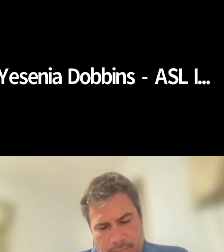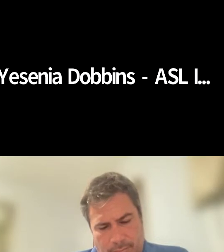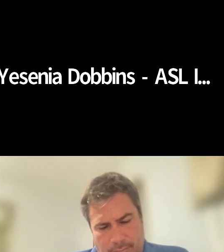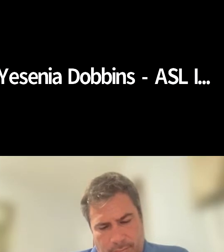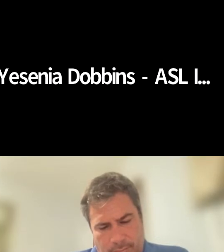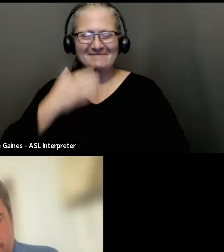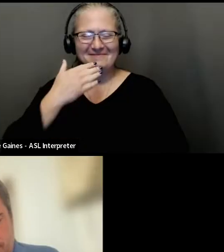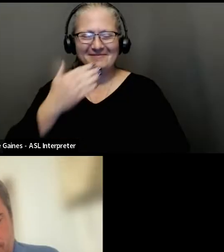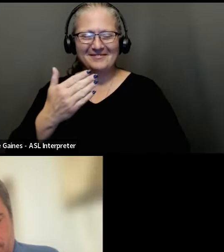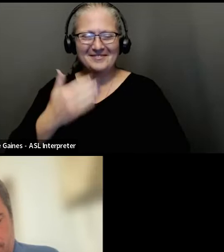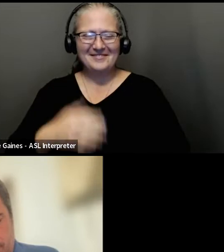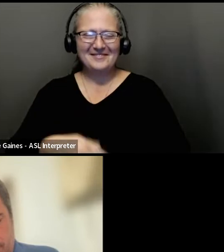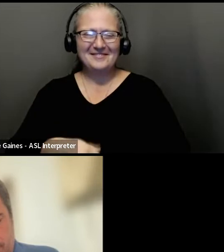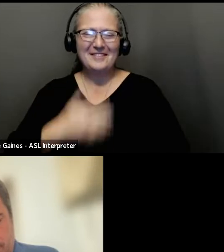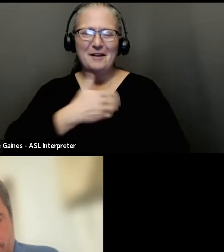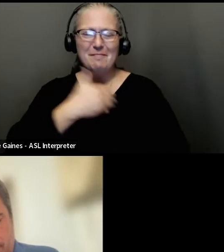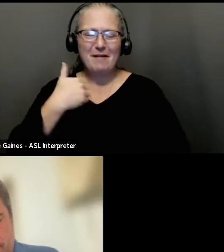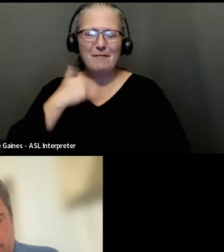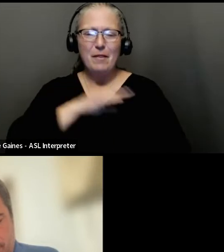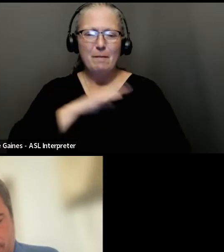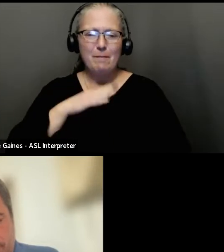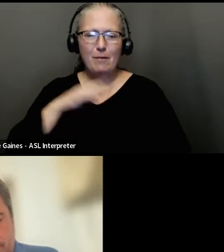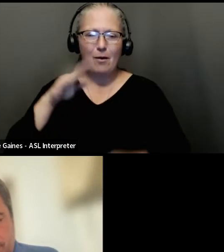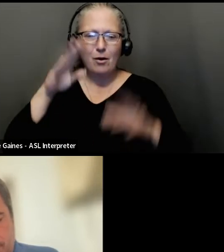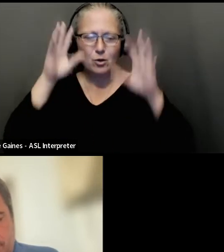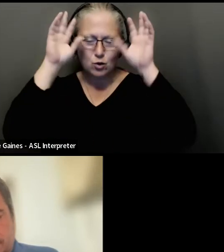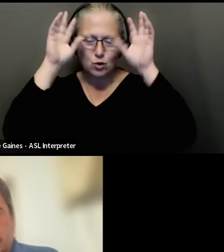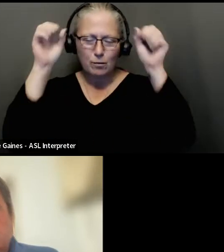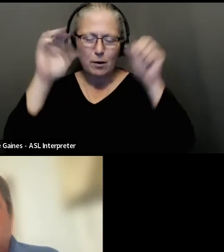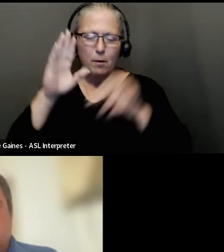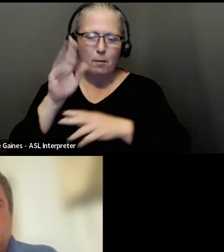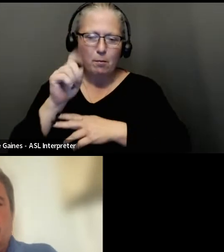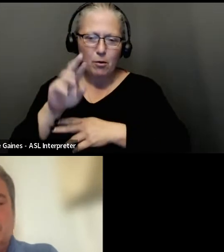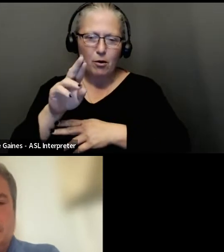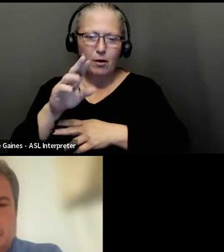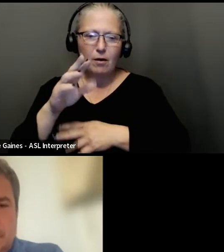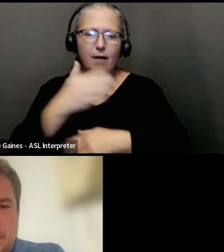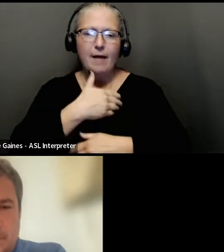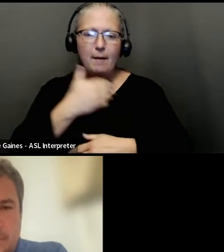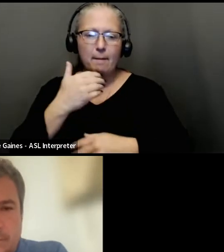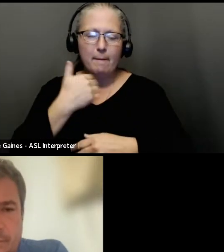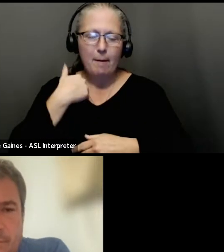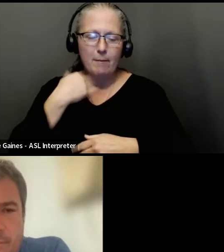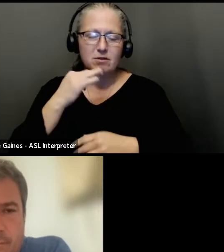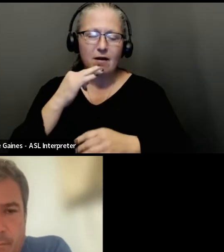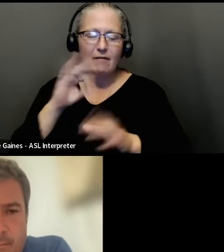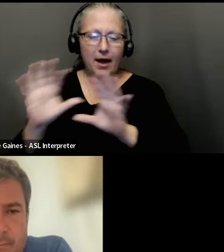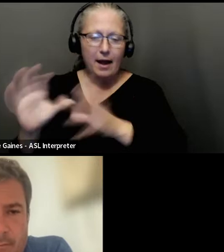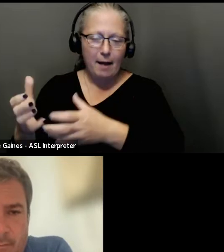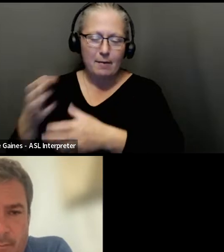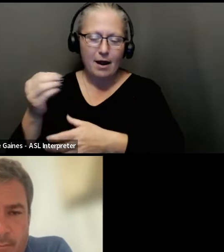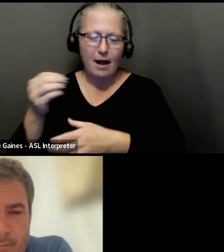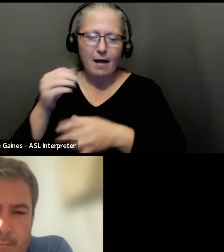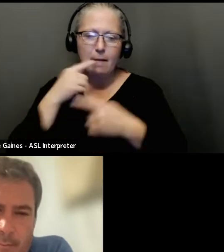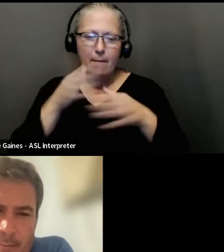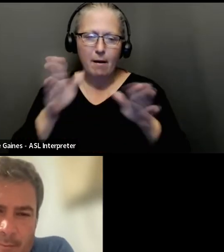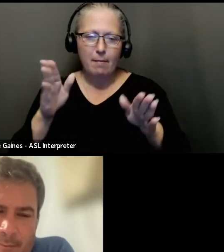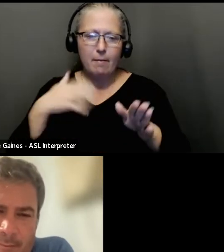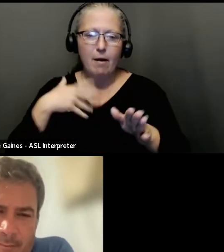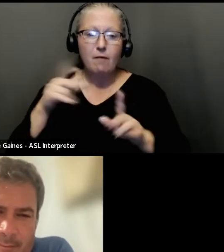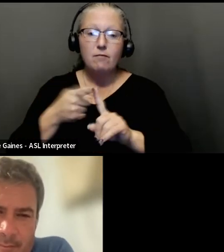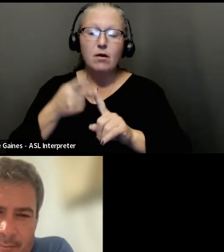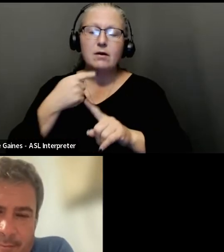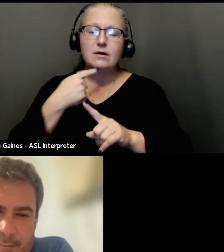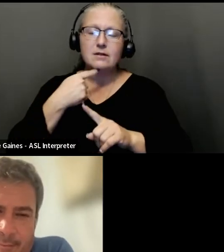Thank you. Members of the board, Superintendent Booker, members of the cabinet, and the public. I would like to begin by saying that I am